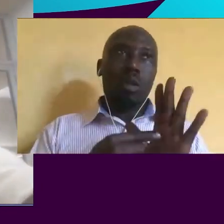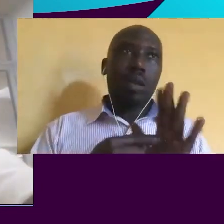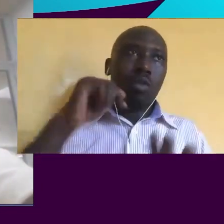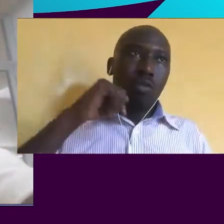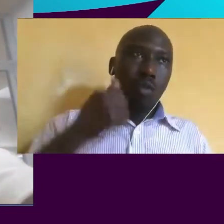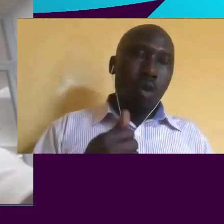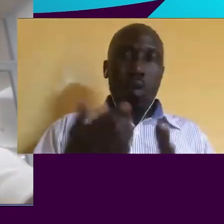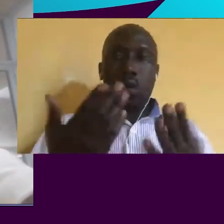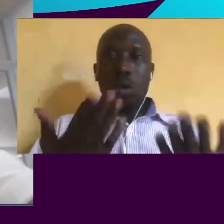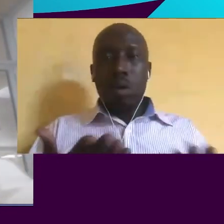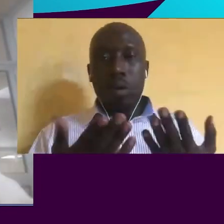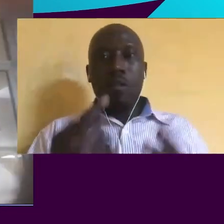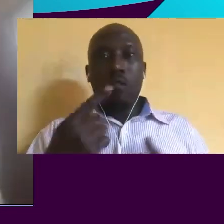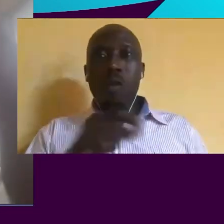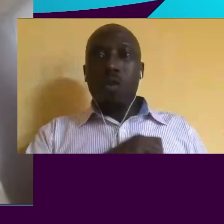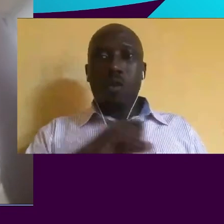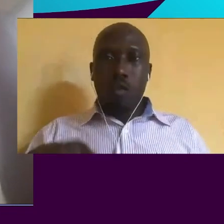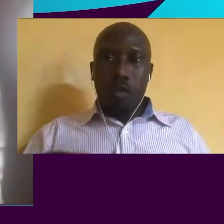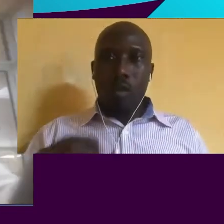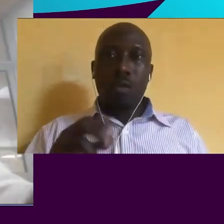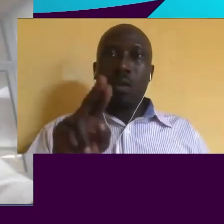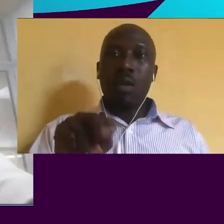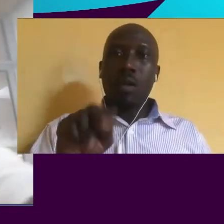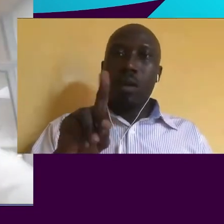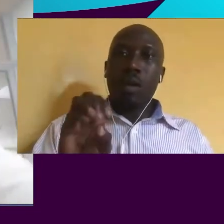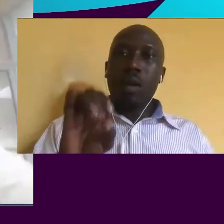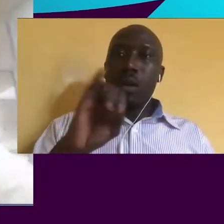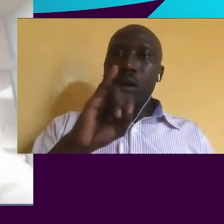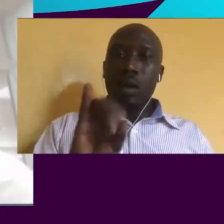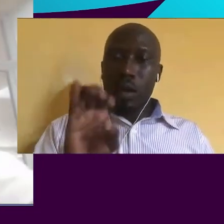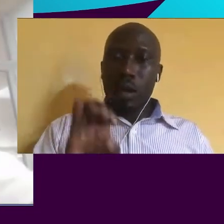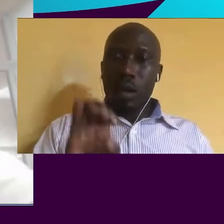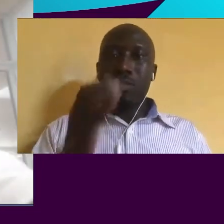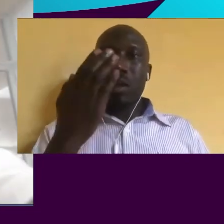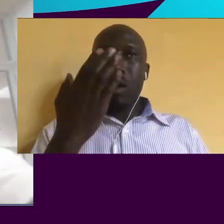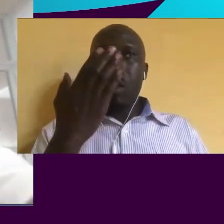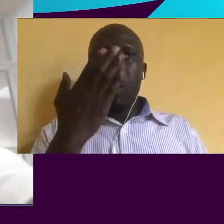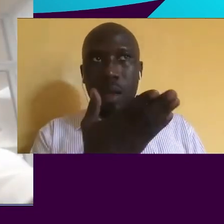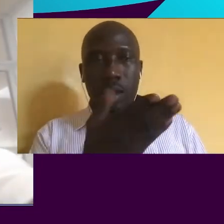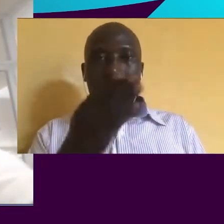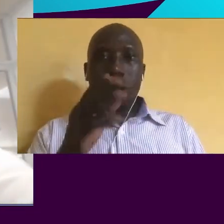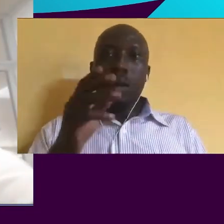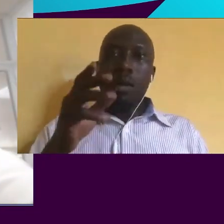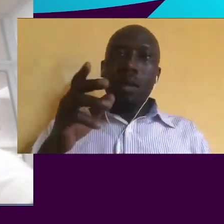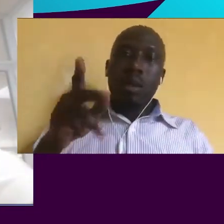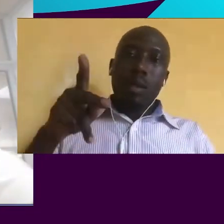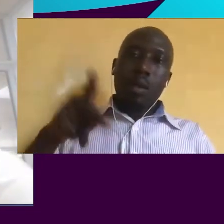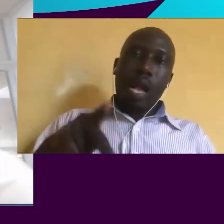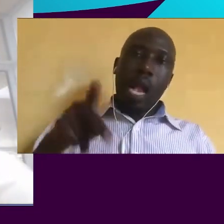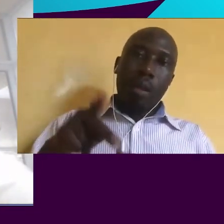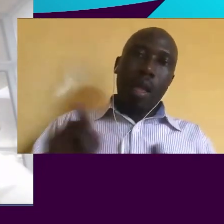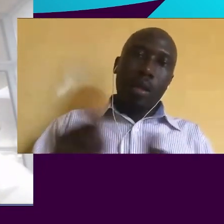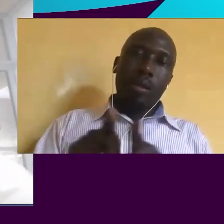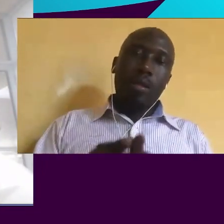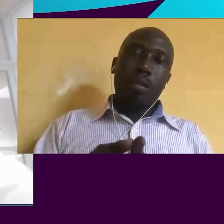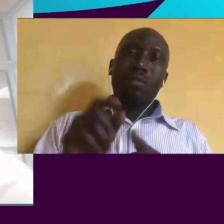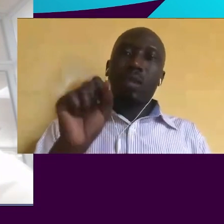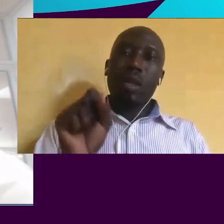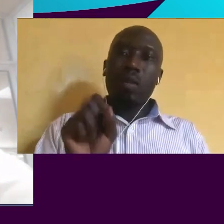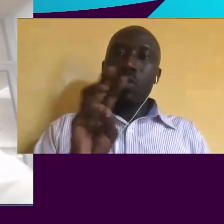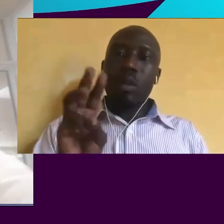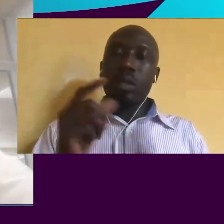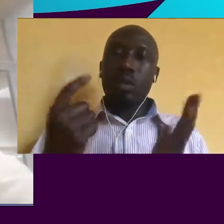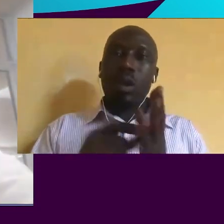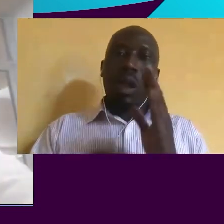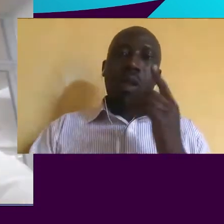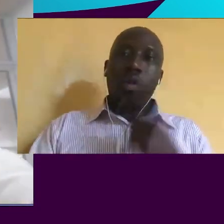for women. Ndeje were playing somewhere in Kabale in the southwestern Uganda and won a tournament there. And we